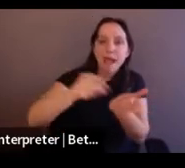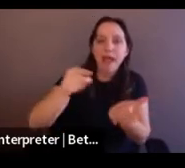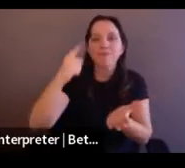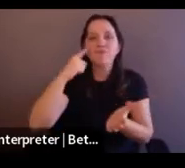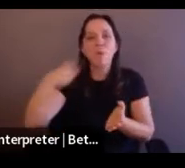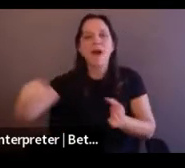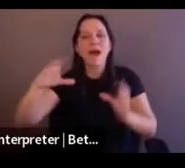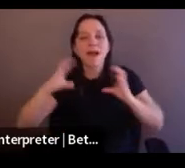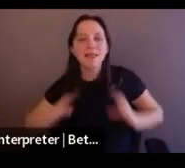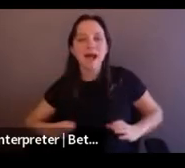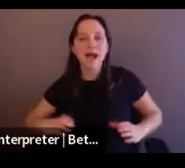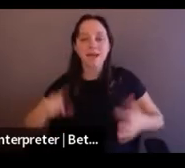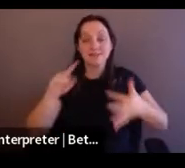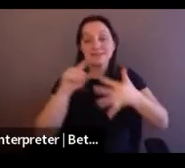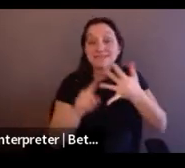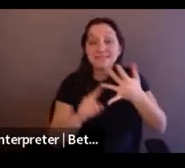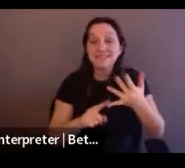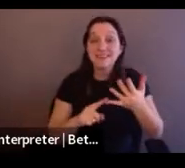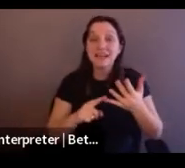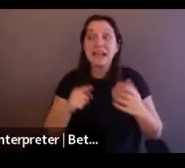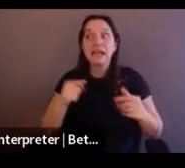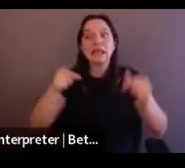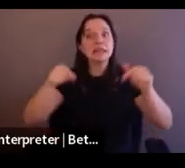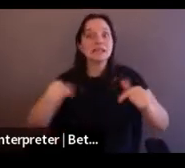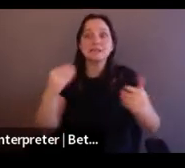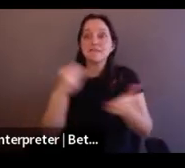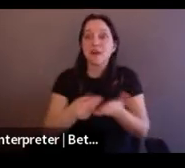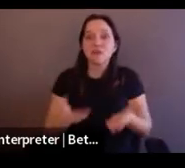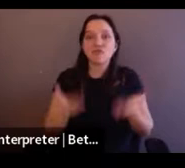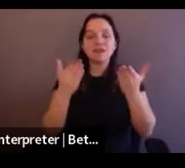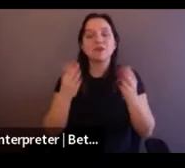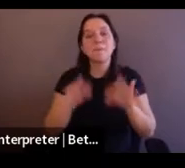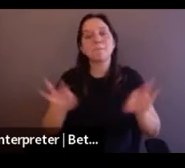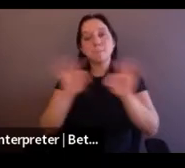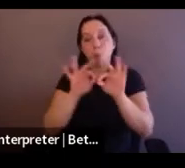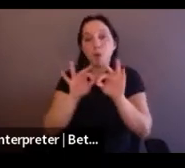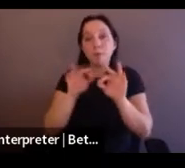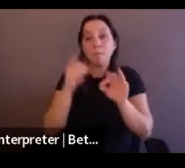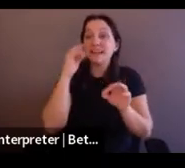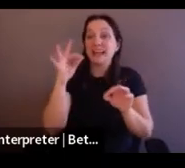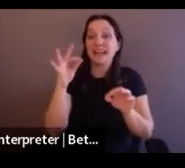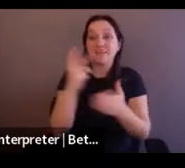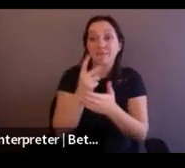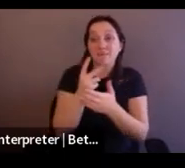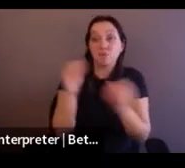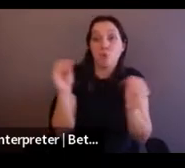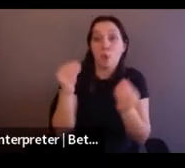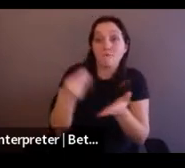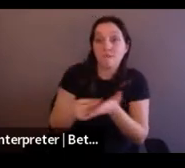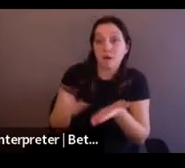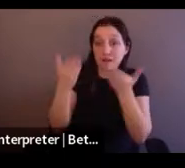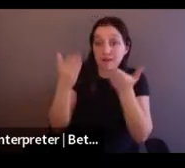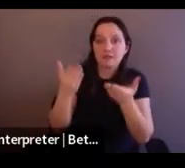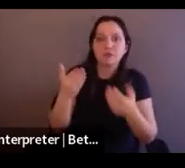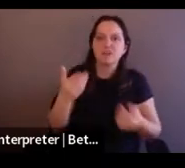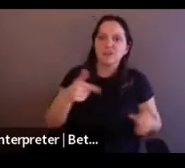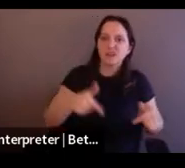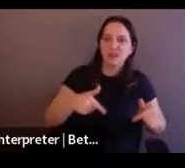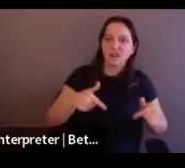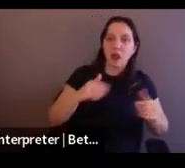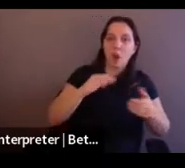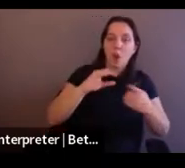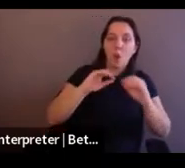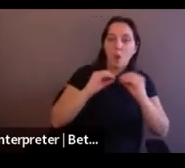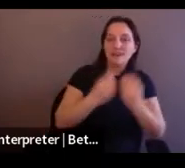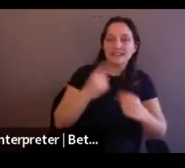and Z. And without this fundraiser, our organization would not be able to offer these services. And you can be a part of it by helping us stuff